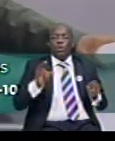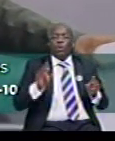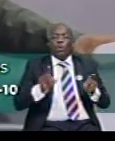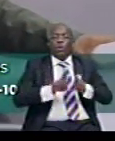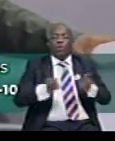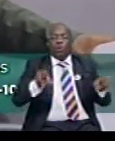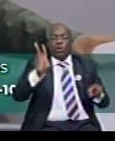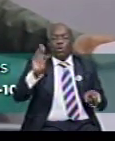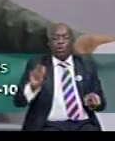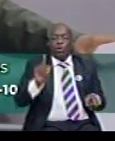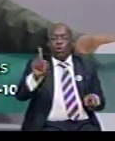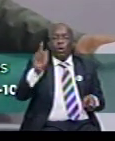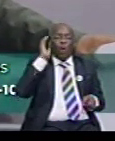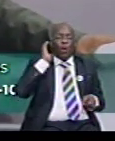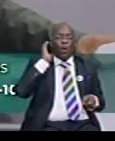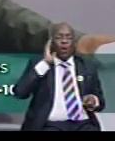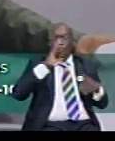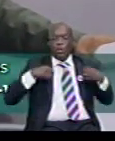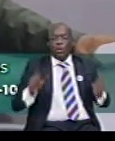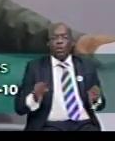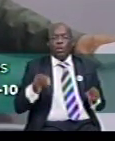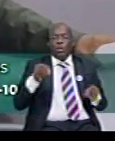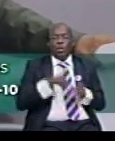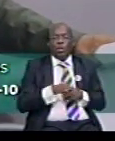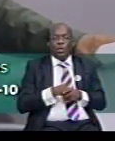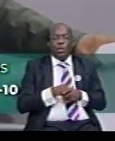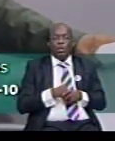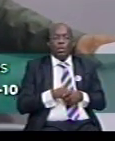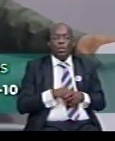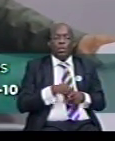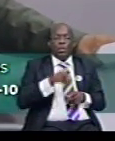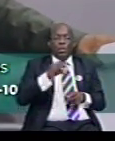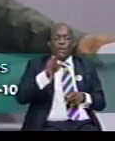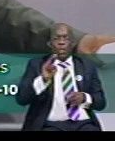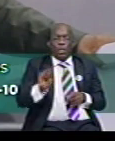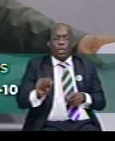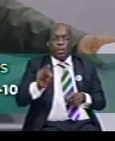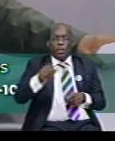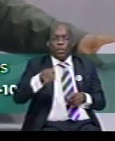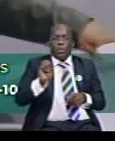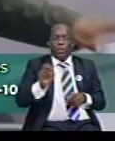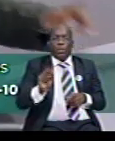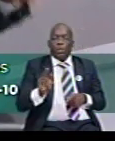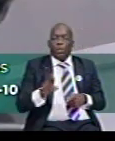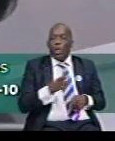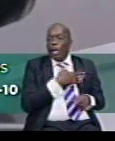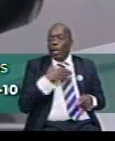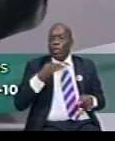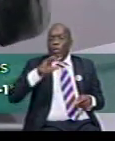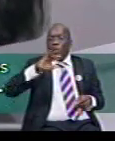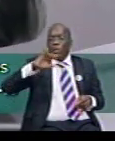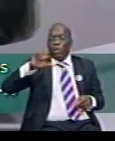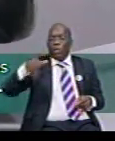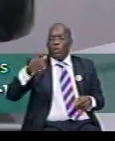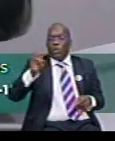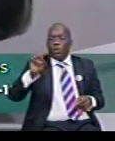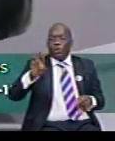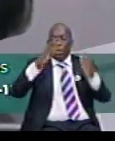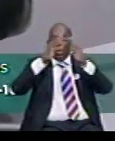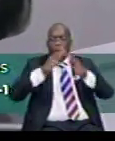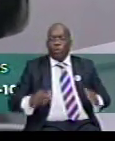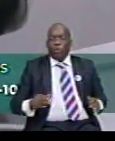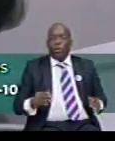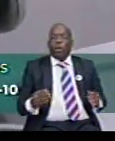healed now in Nazareth, Capernaum, Jerusalem, except the